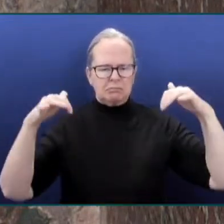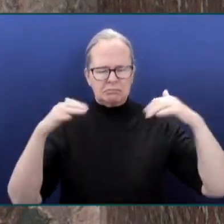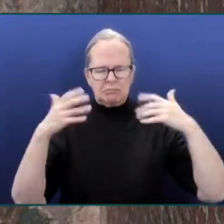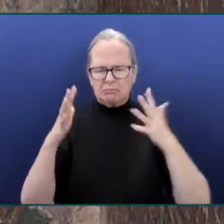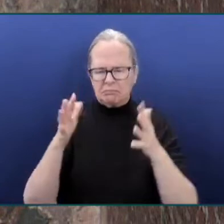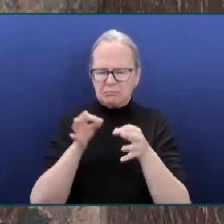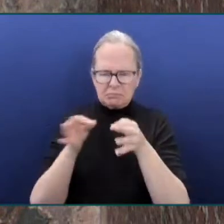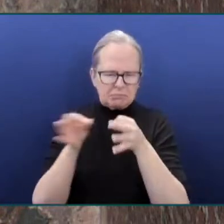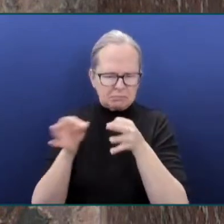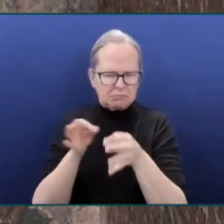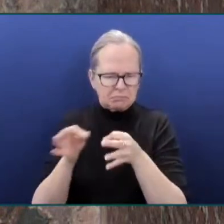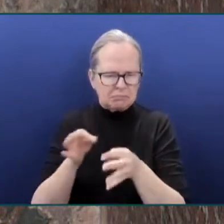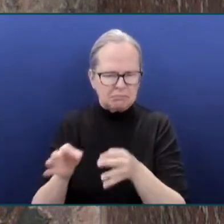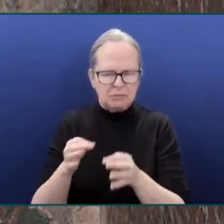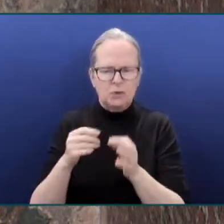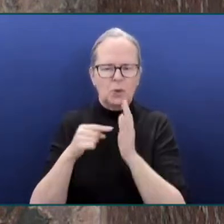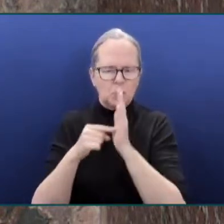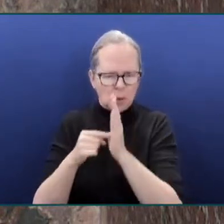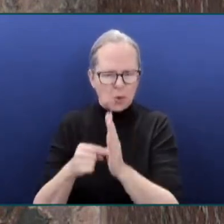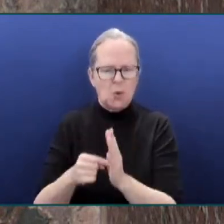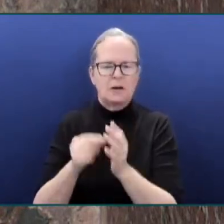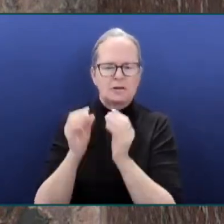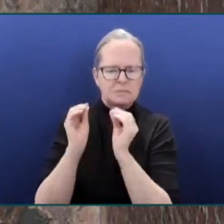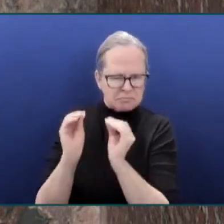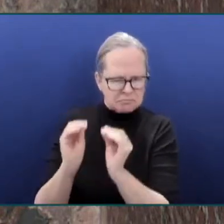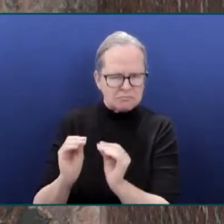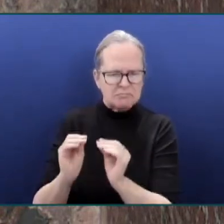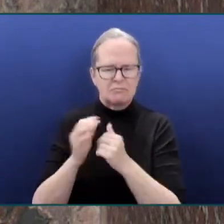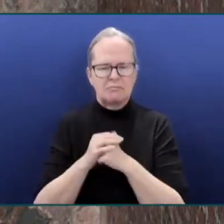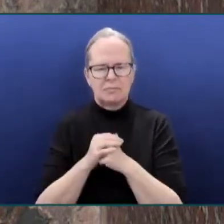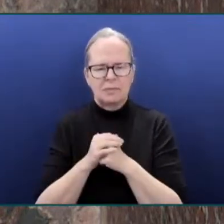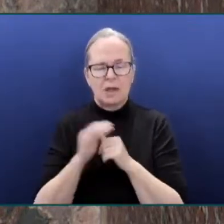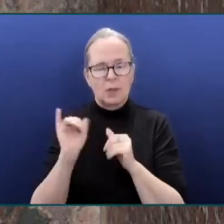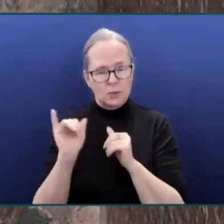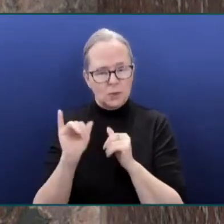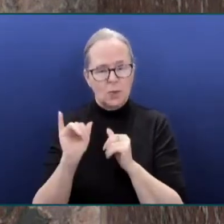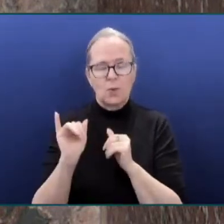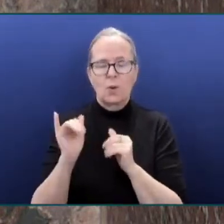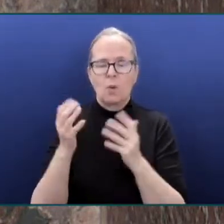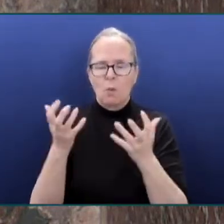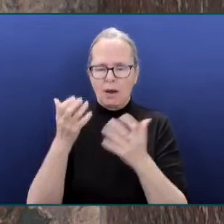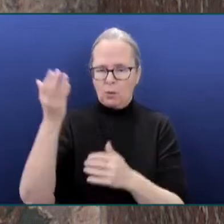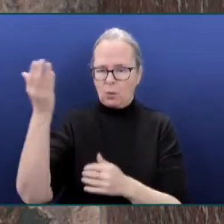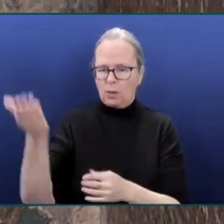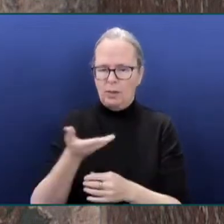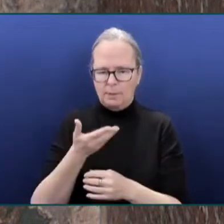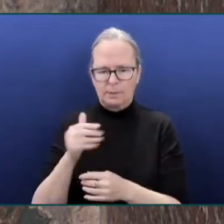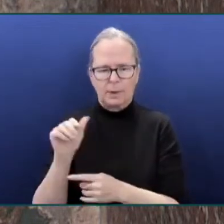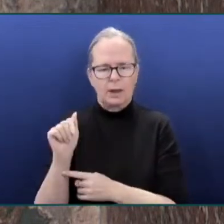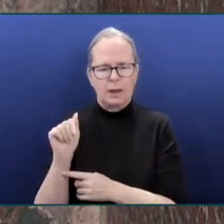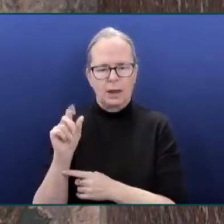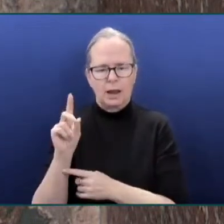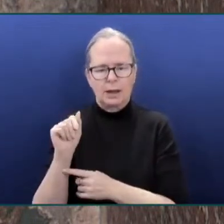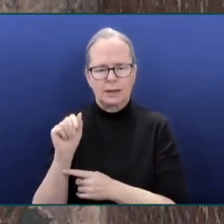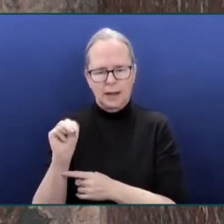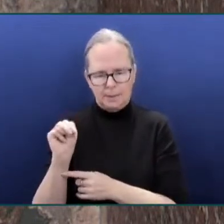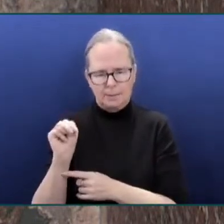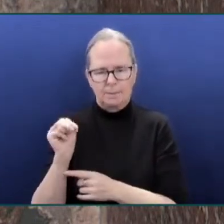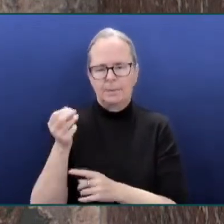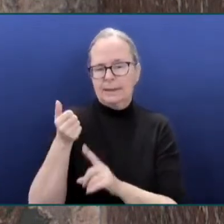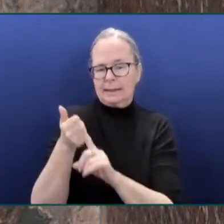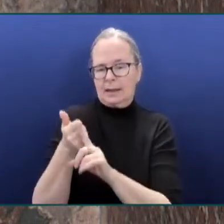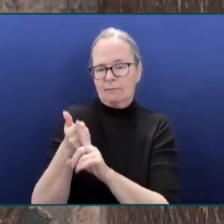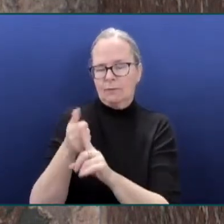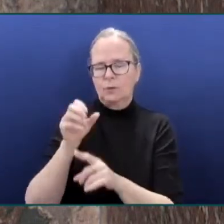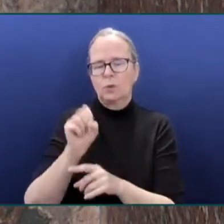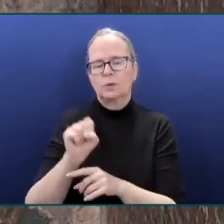also want to welcome Adam Whiteman, the social studies teacher that is with the group,